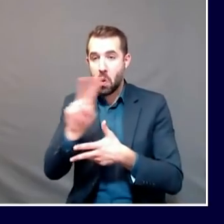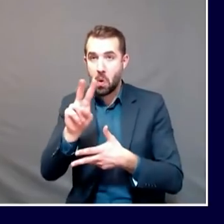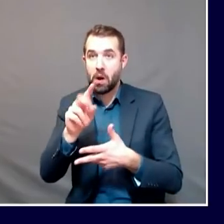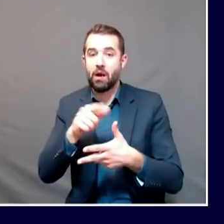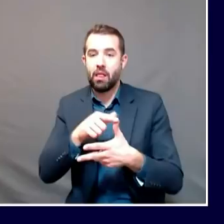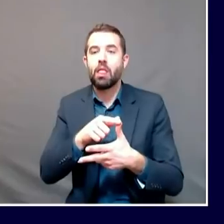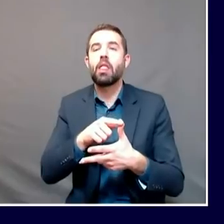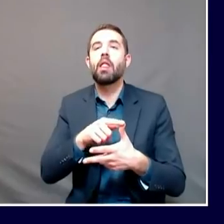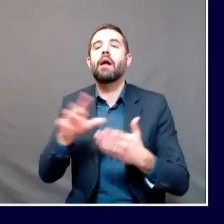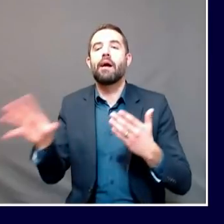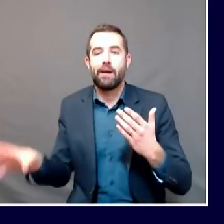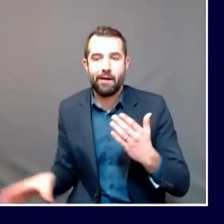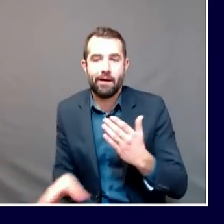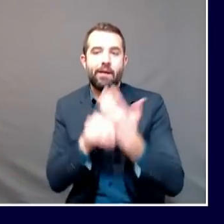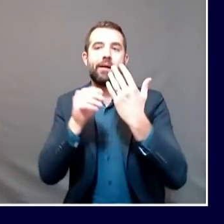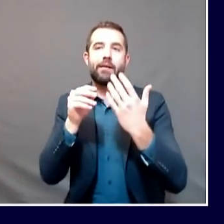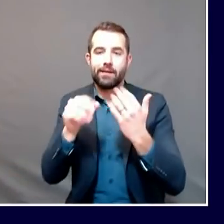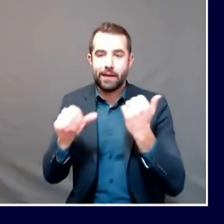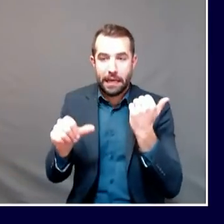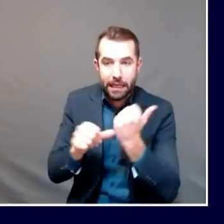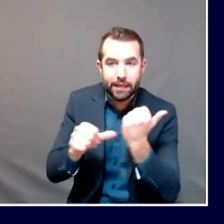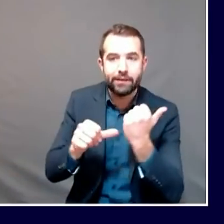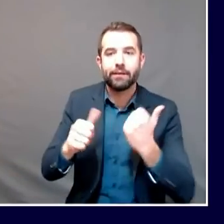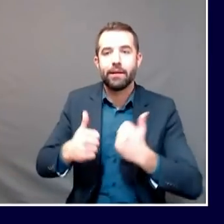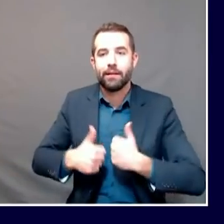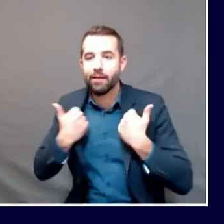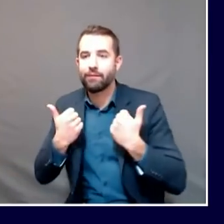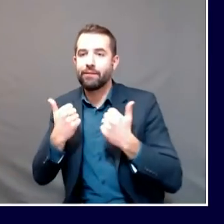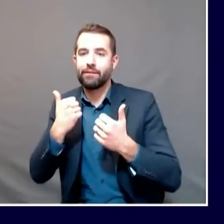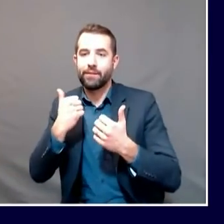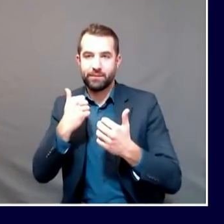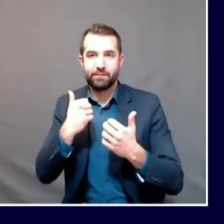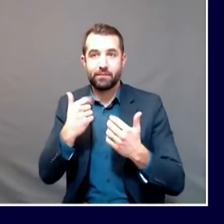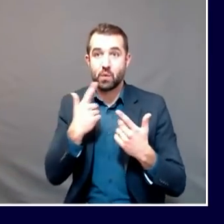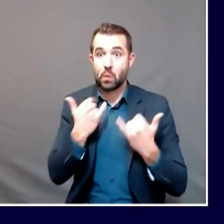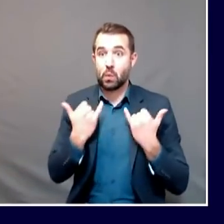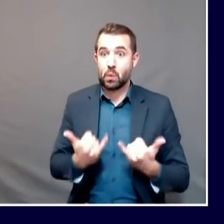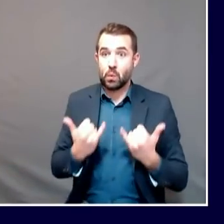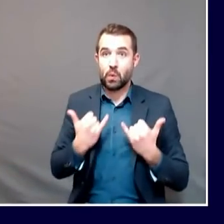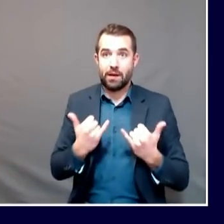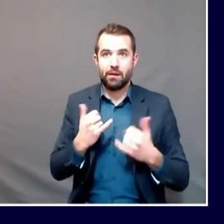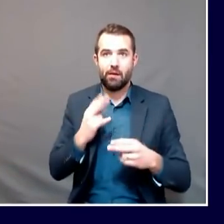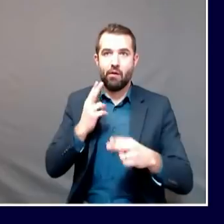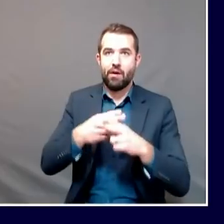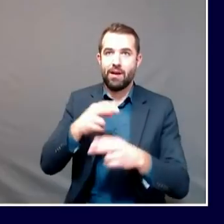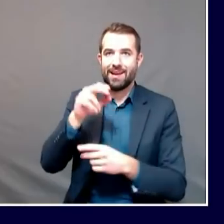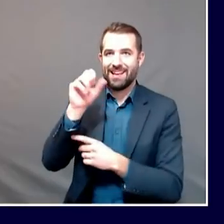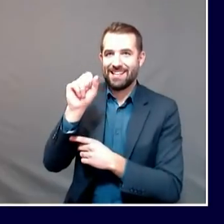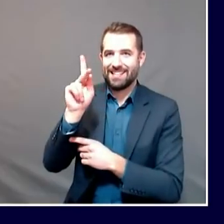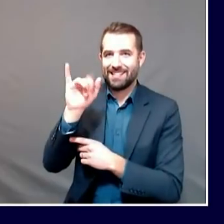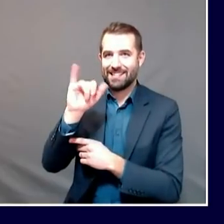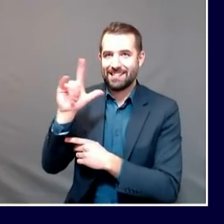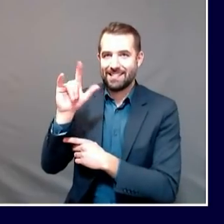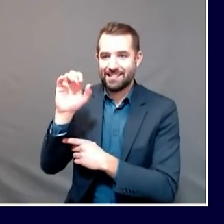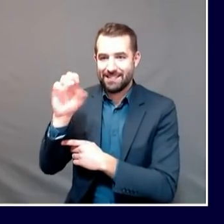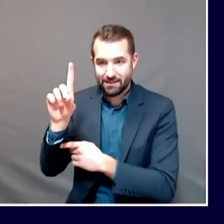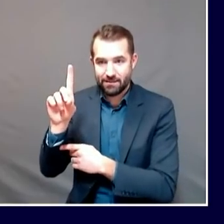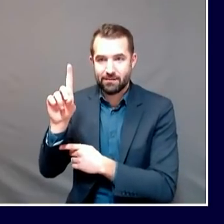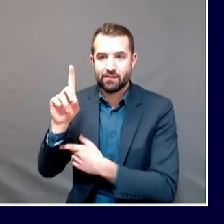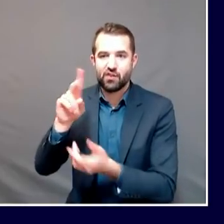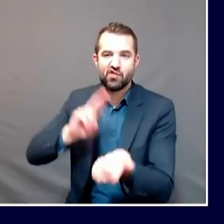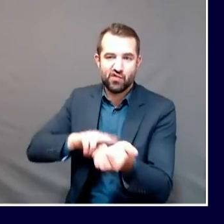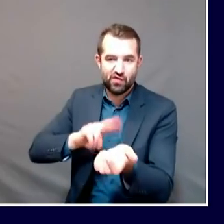the US CDC, with Part A, which is skilled nursing. Okay. And do you know, do you have an